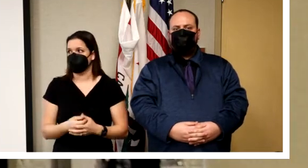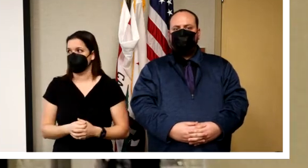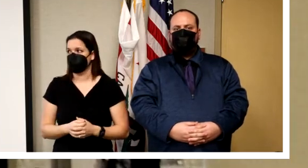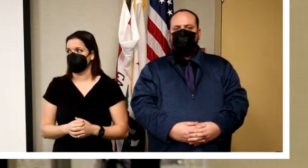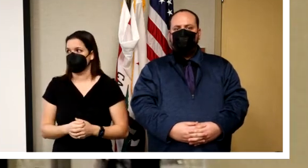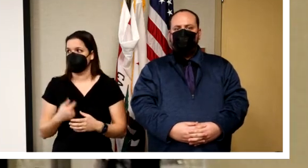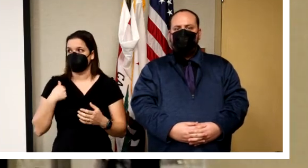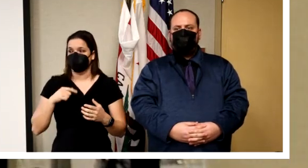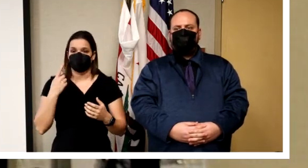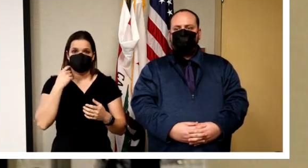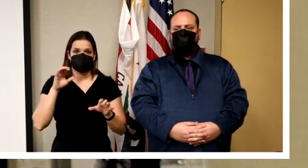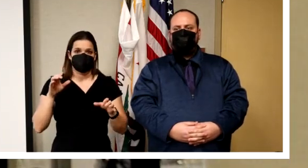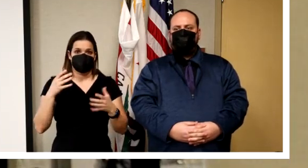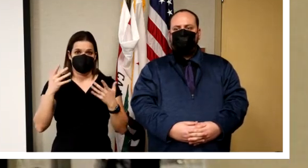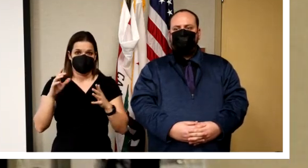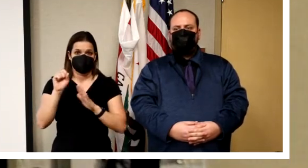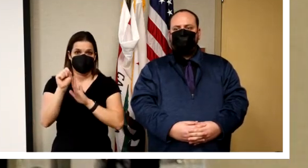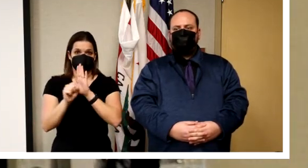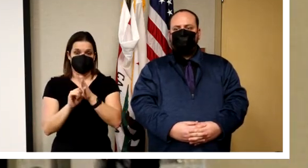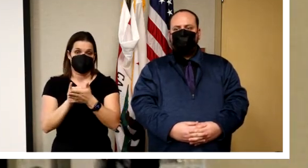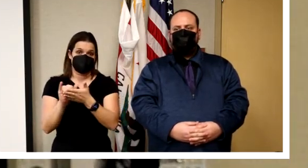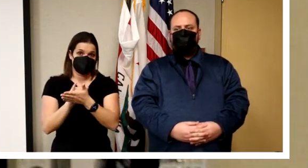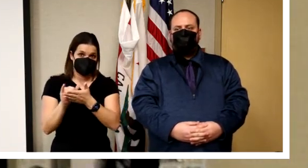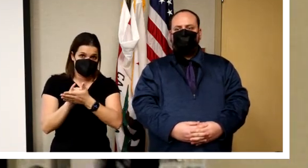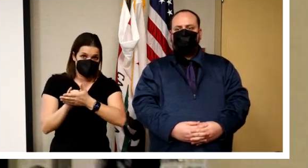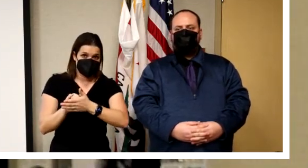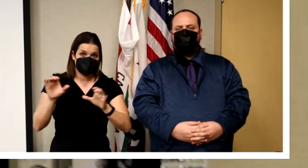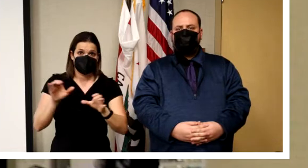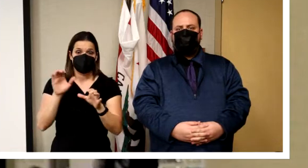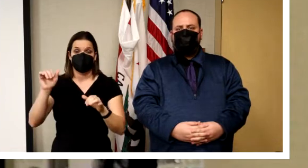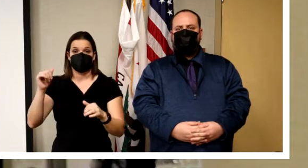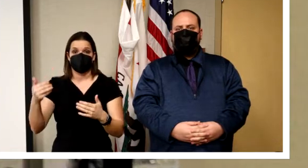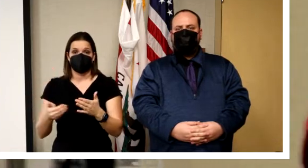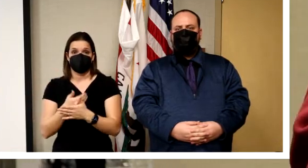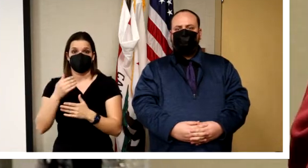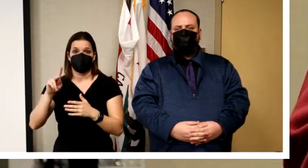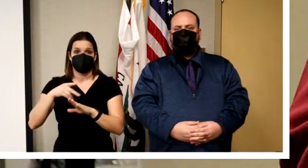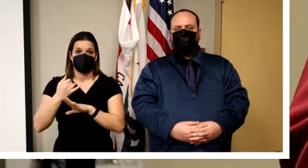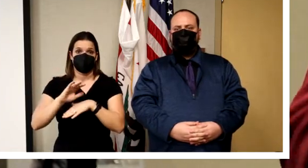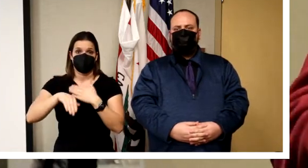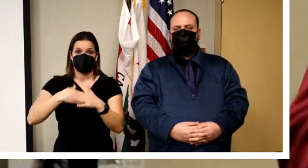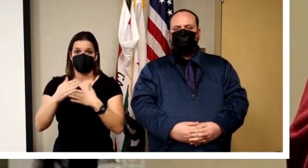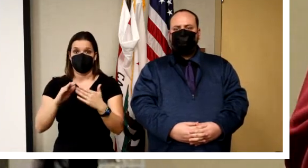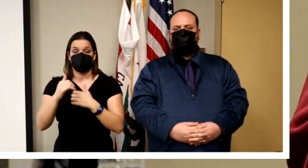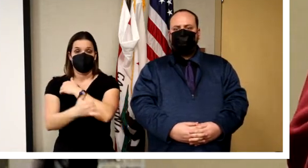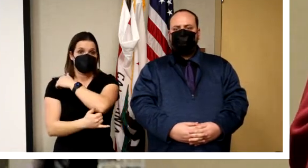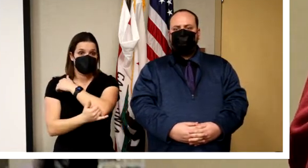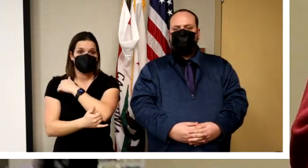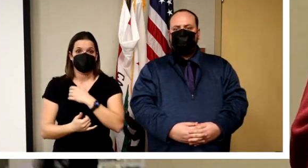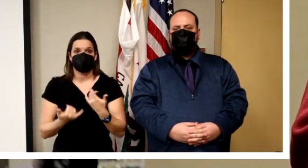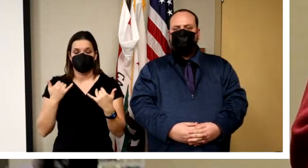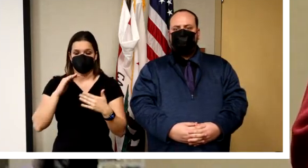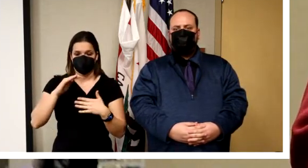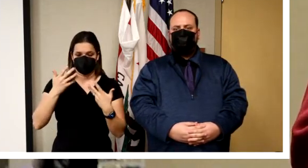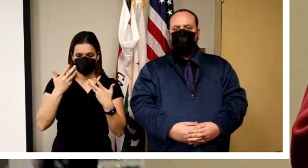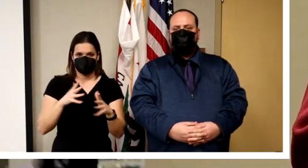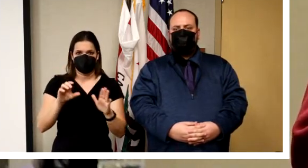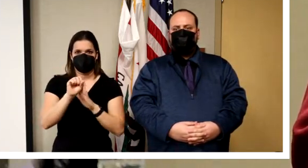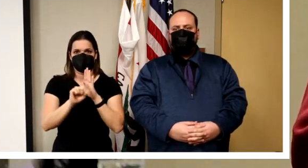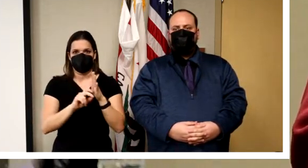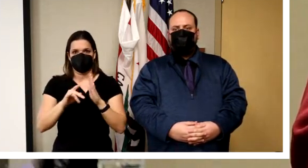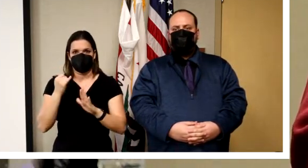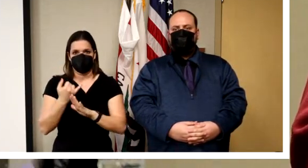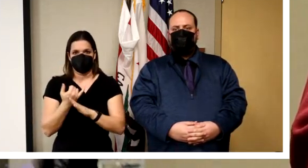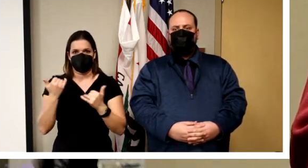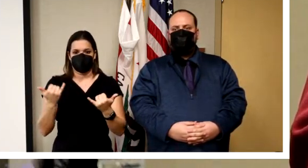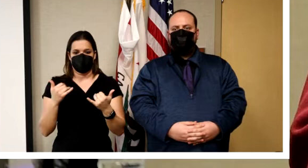just finished the state of New York, and so we've been doing redistricting projects all over the country, and this is, we're kind of wrapping up the state projects, and now we're doing a lot